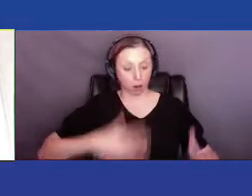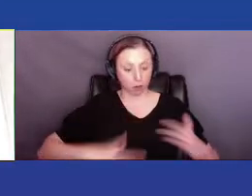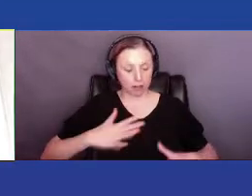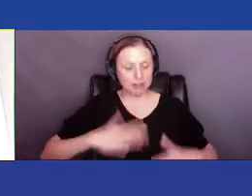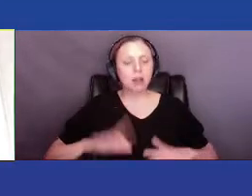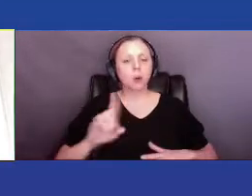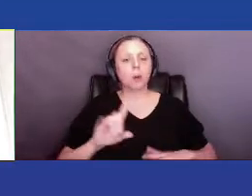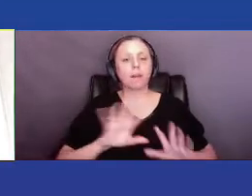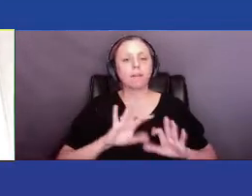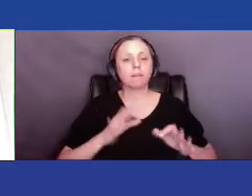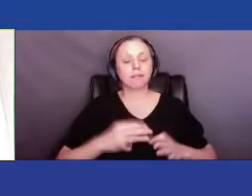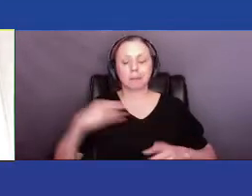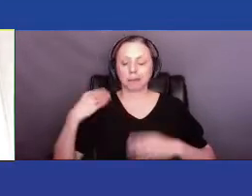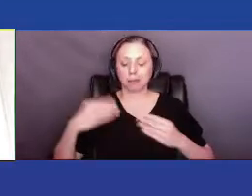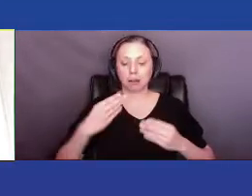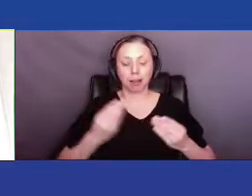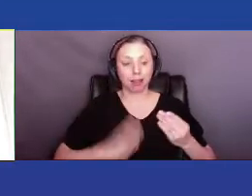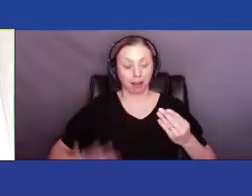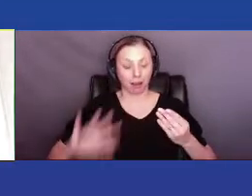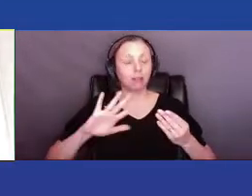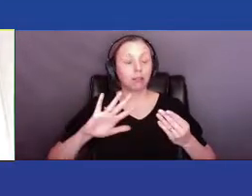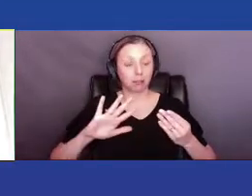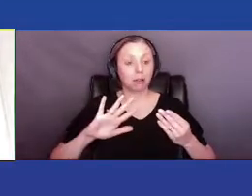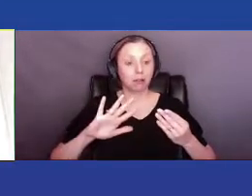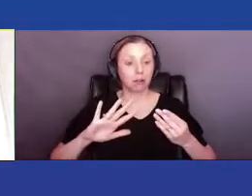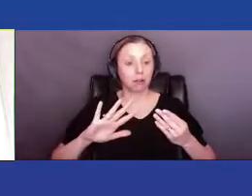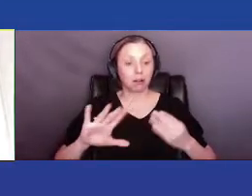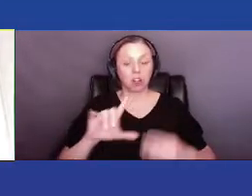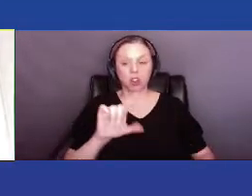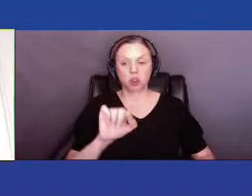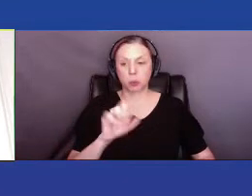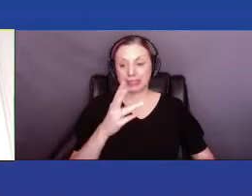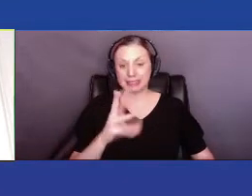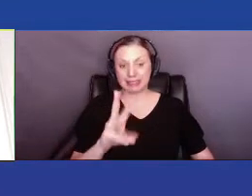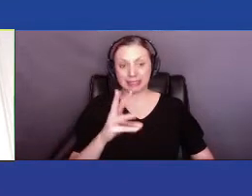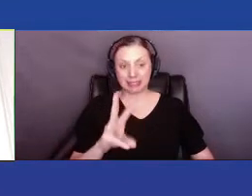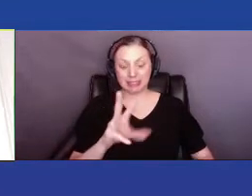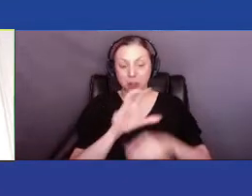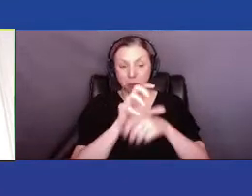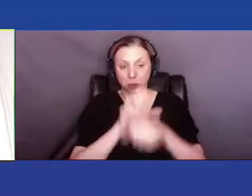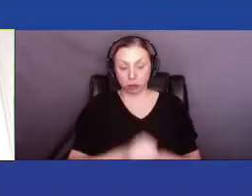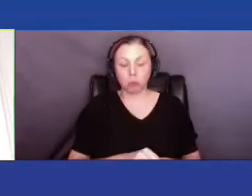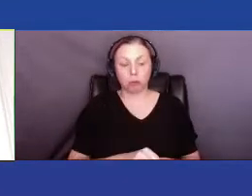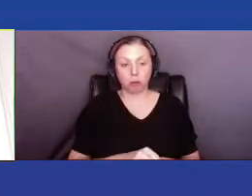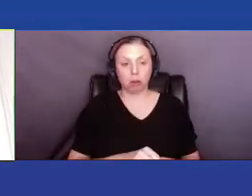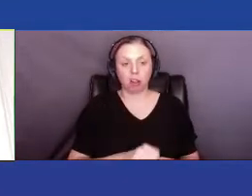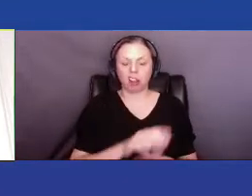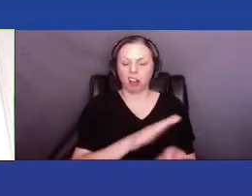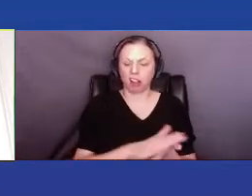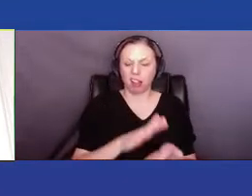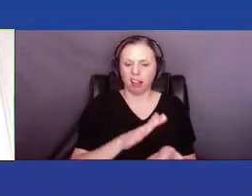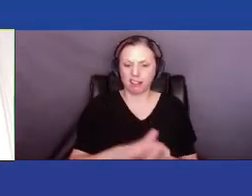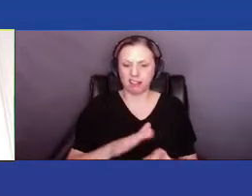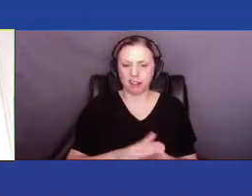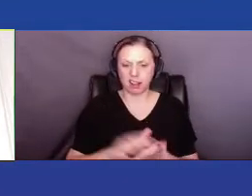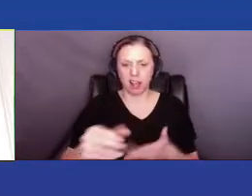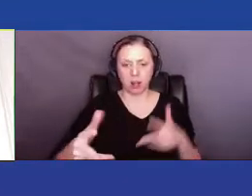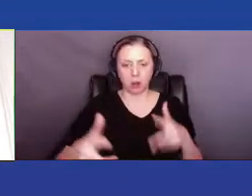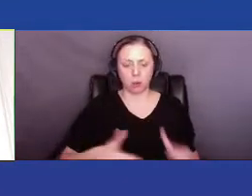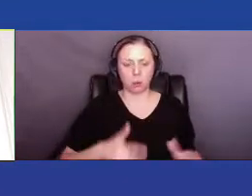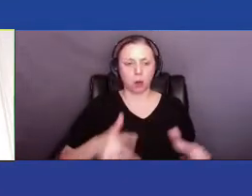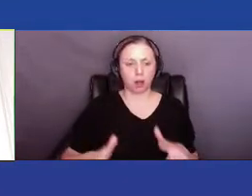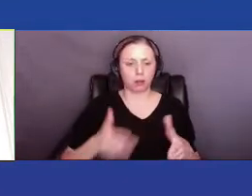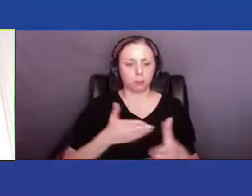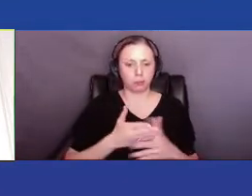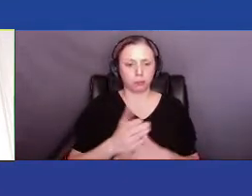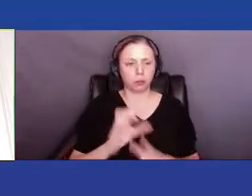ancestral land in a 2016 ritual cleansing, and a walk through Christiansted,